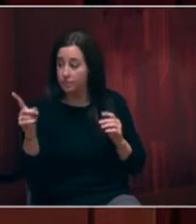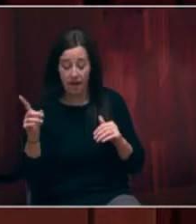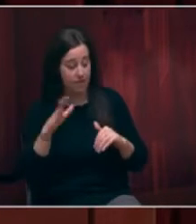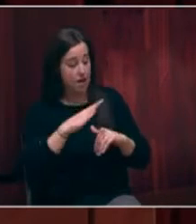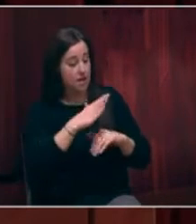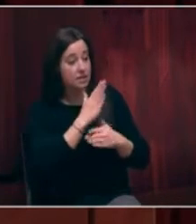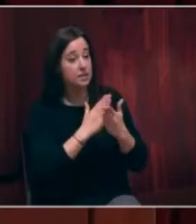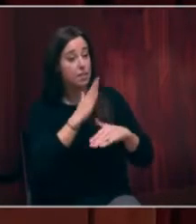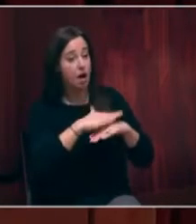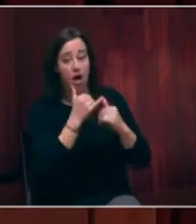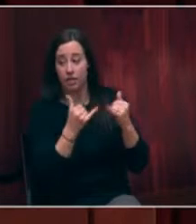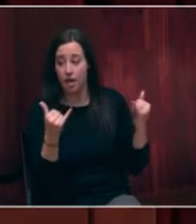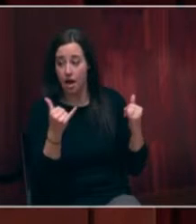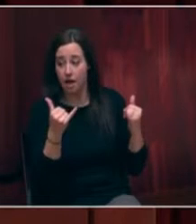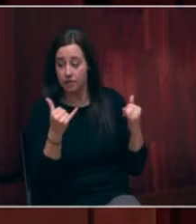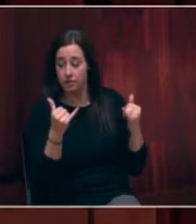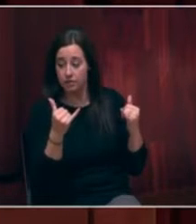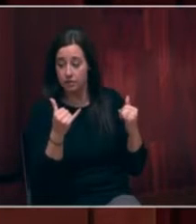Go ahead, Shannon.